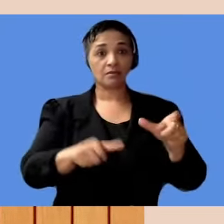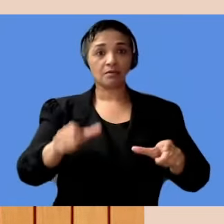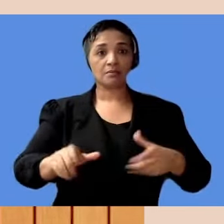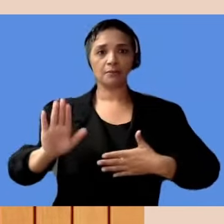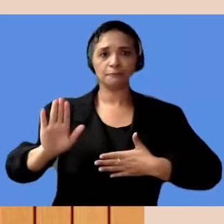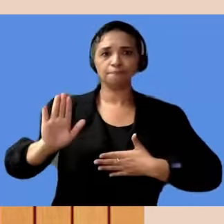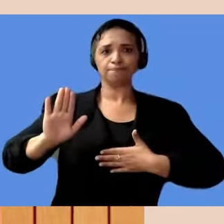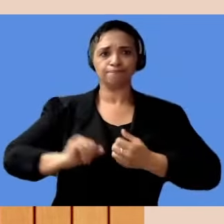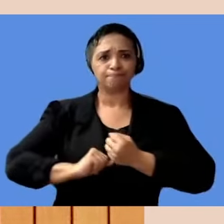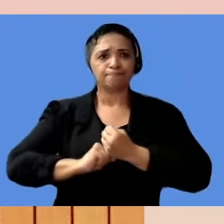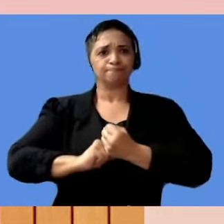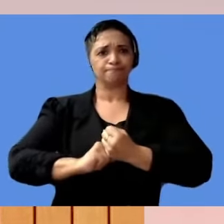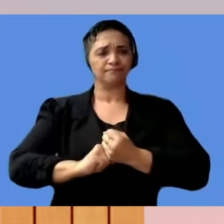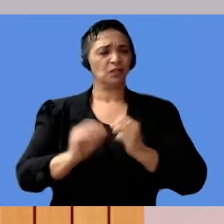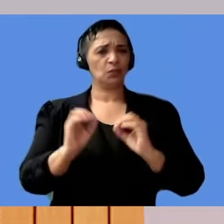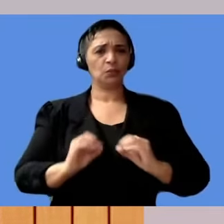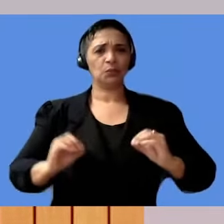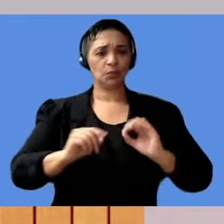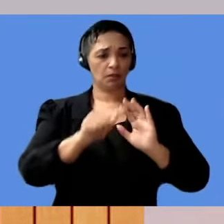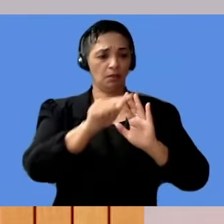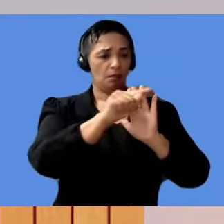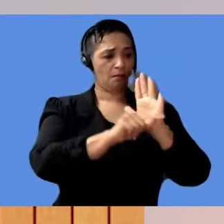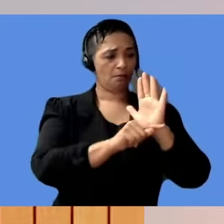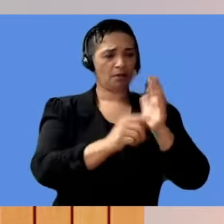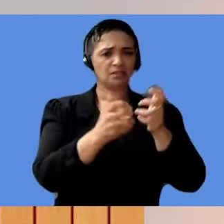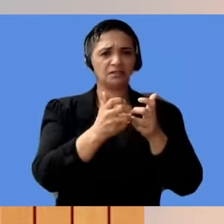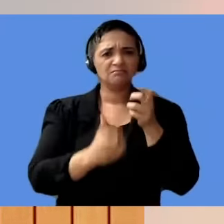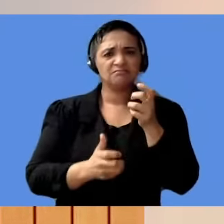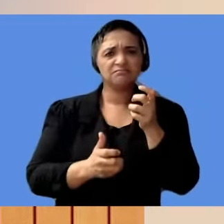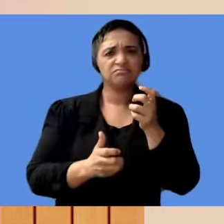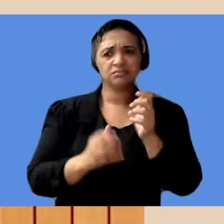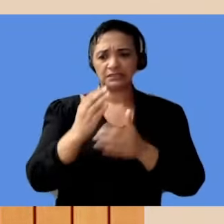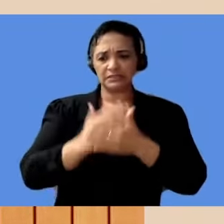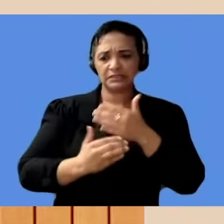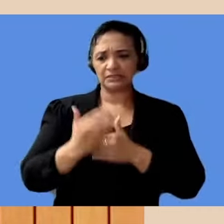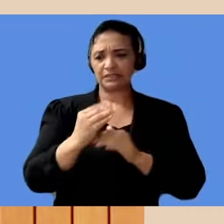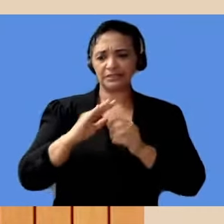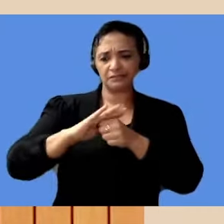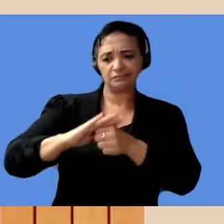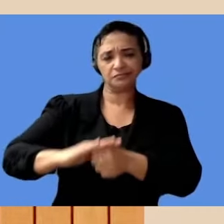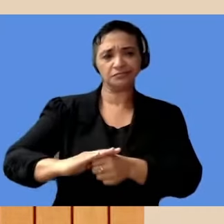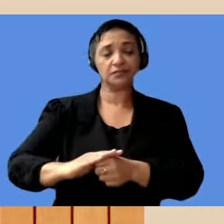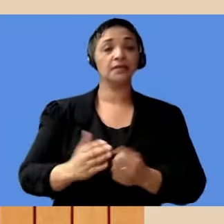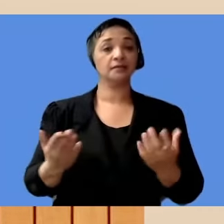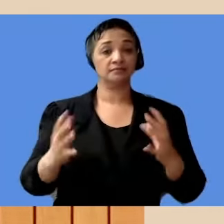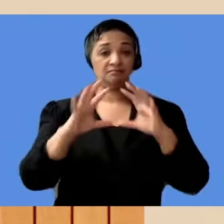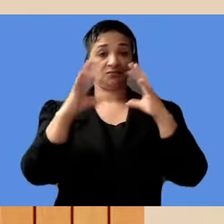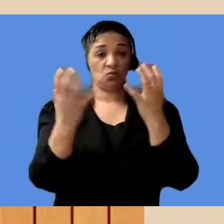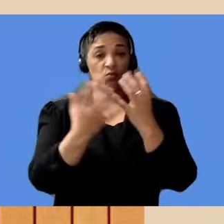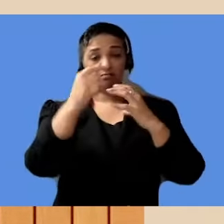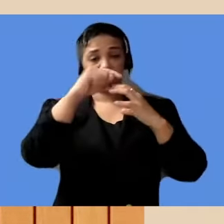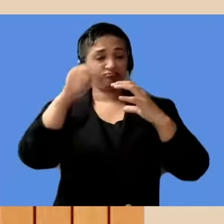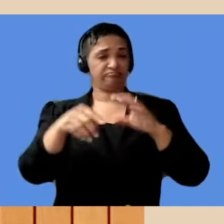disabled-friendly policies with the governments across the world, disability remains the way it is.